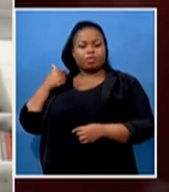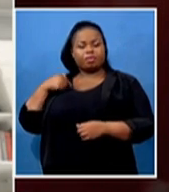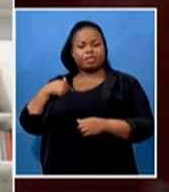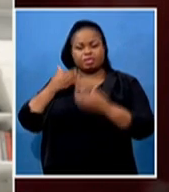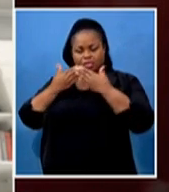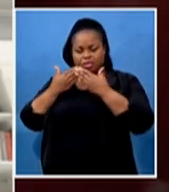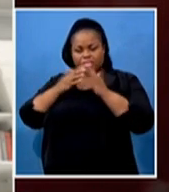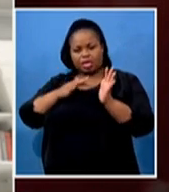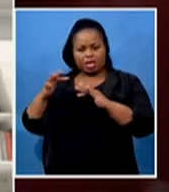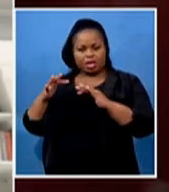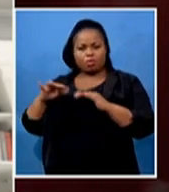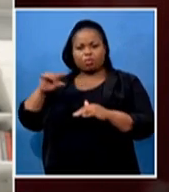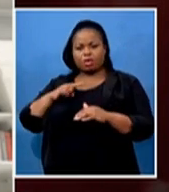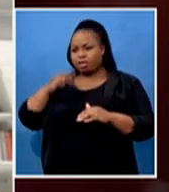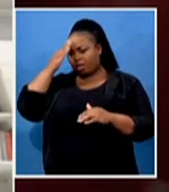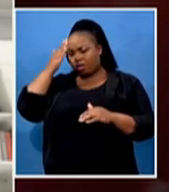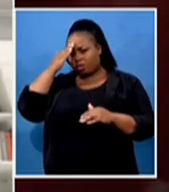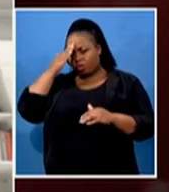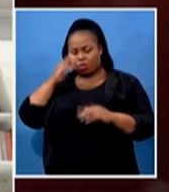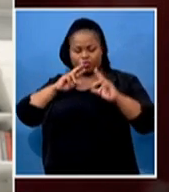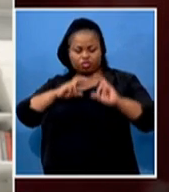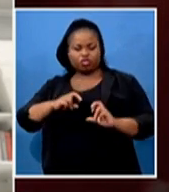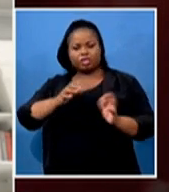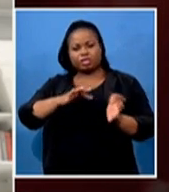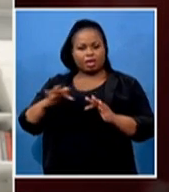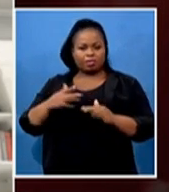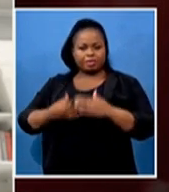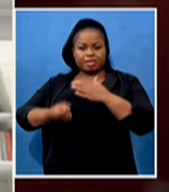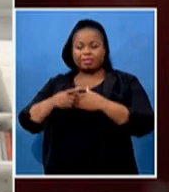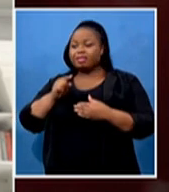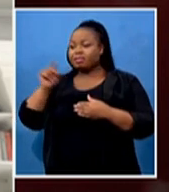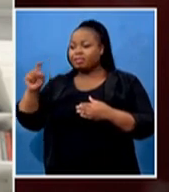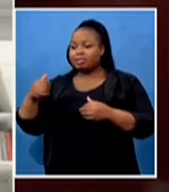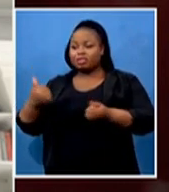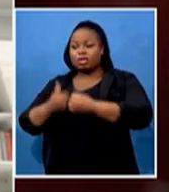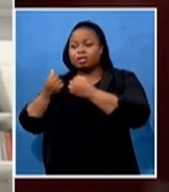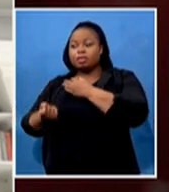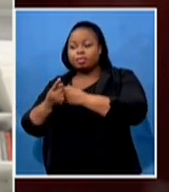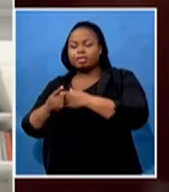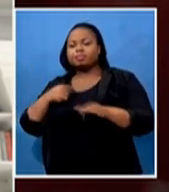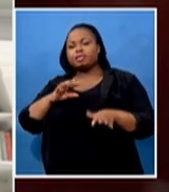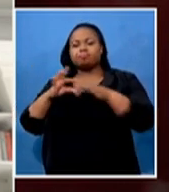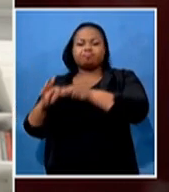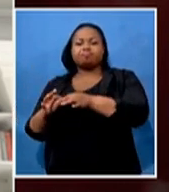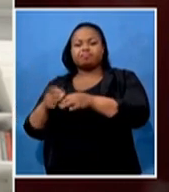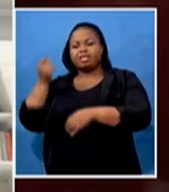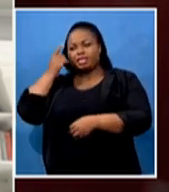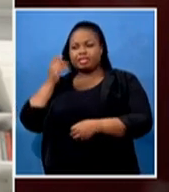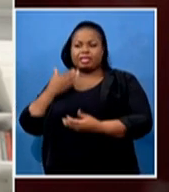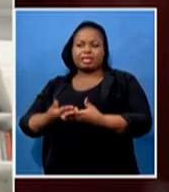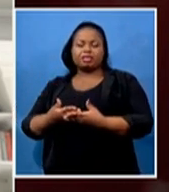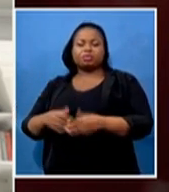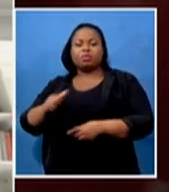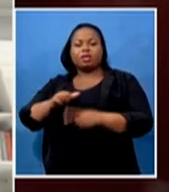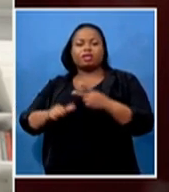research, and therefore, when they face challenges, I'll be able to relate to them. So I think a vice-chancellor with what I would call a modest record